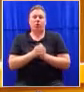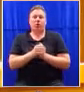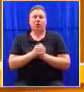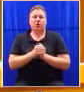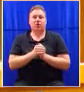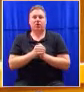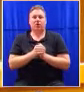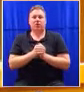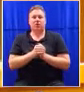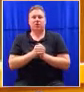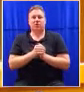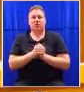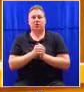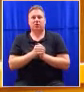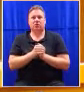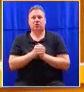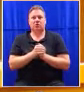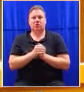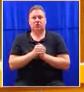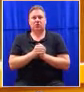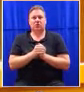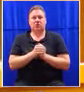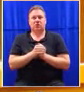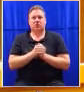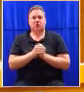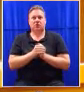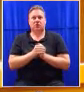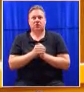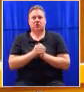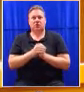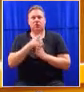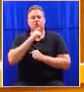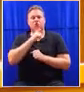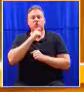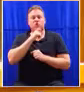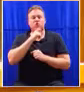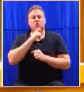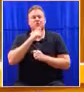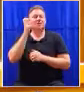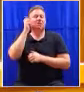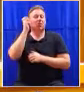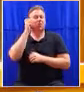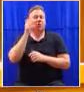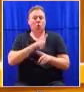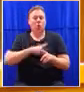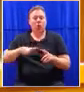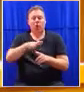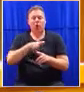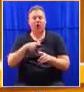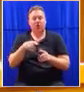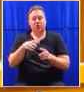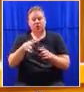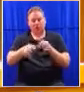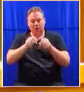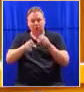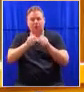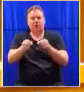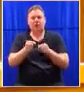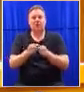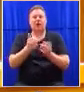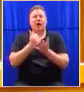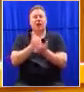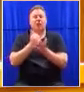was made about making use of cell phone location services, which will be used in conjunction with the community health worker